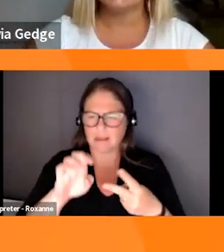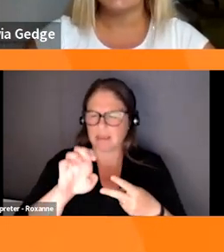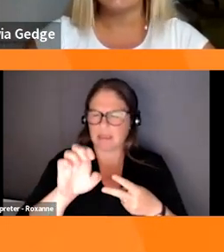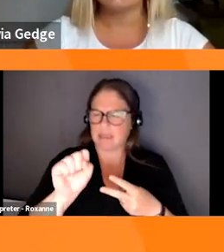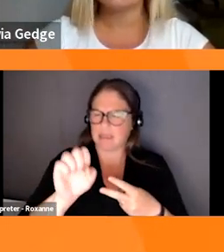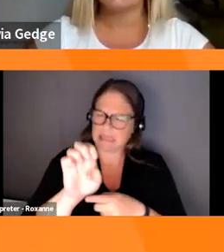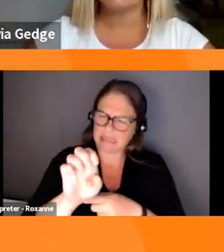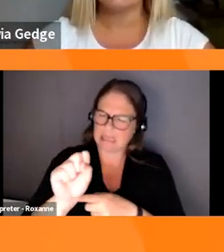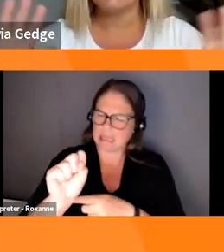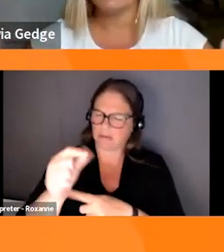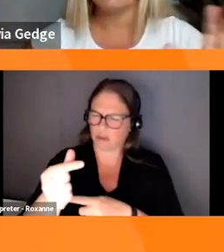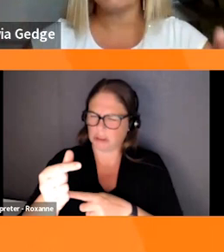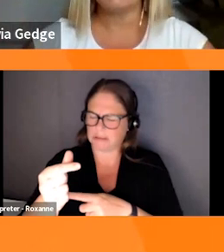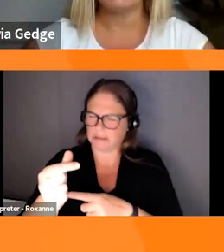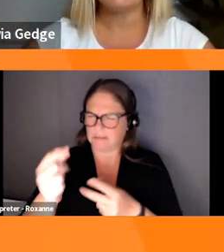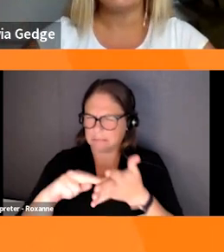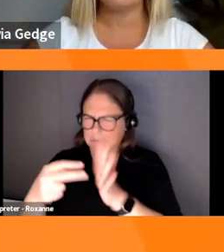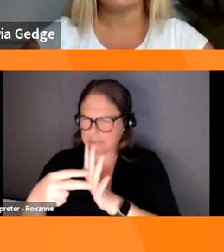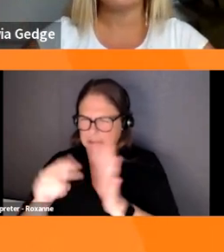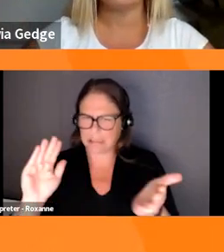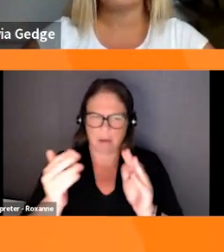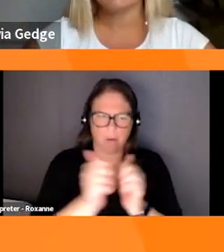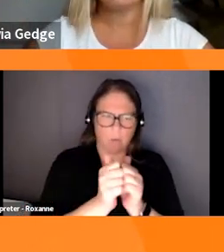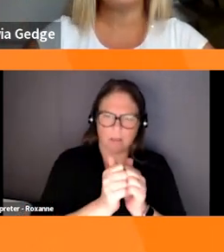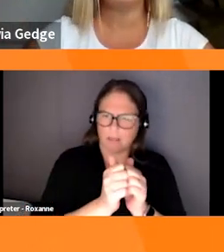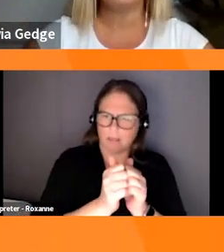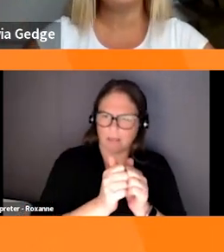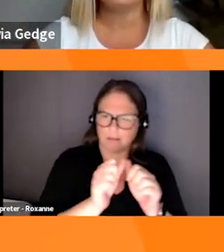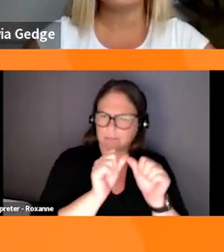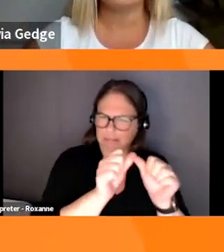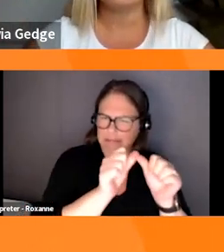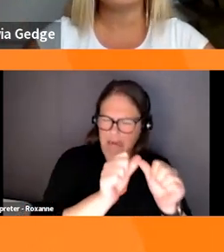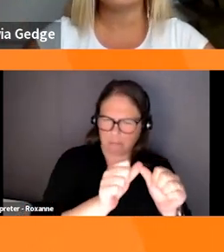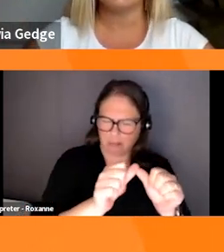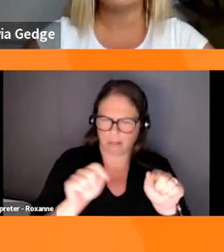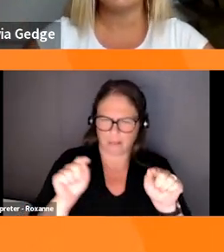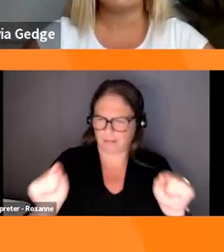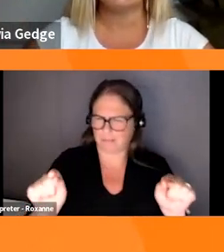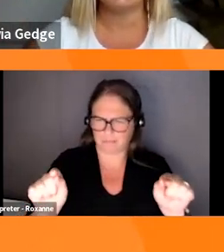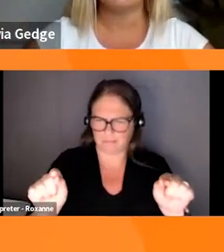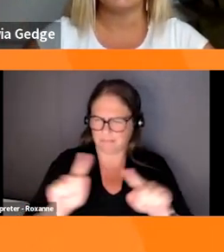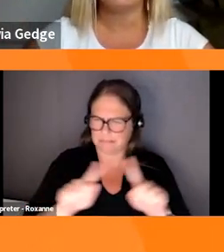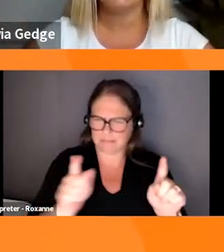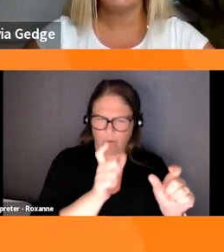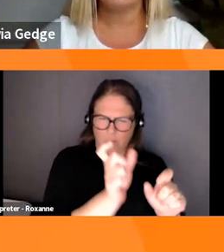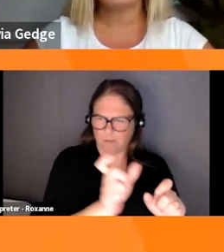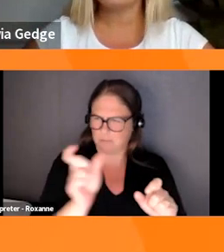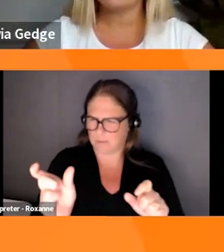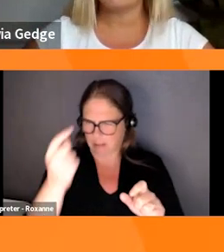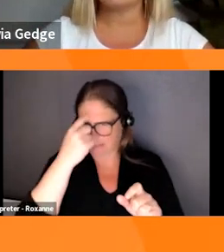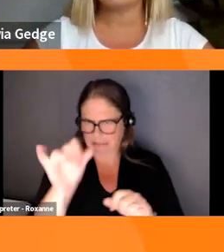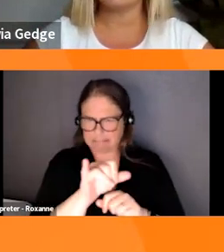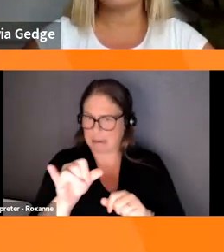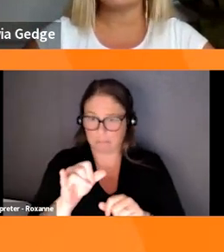versus sustainability? A lot of people sort of kind of get confused and think sometimes it might be the same thing. What